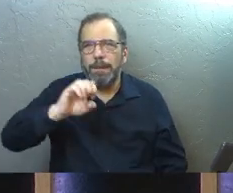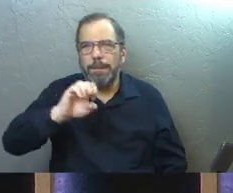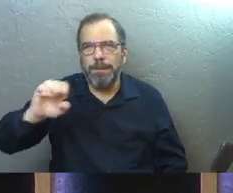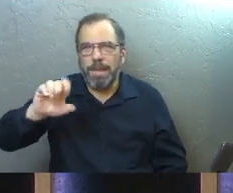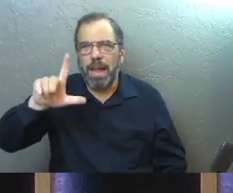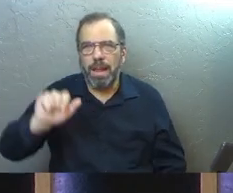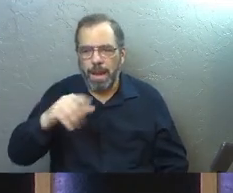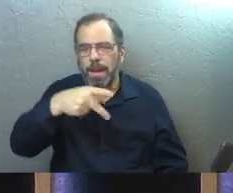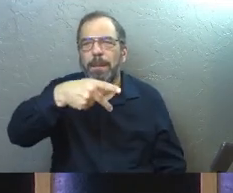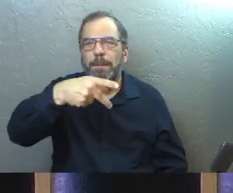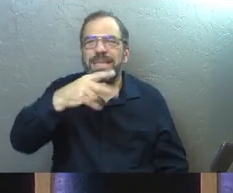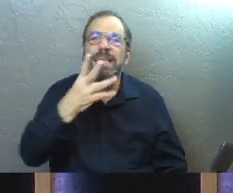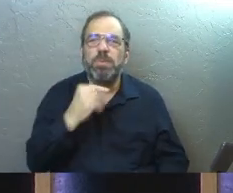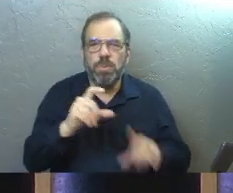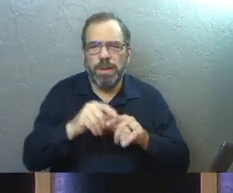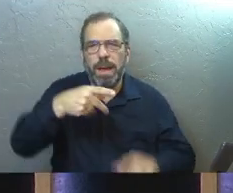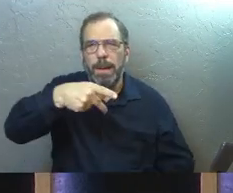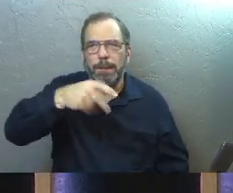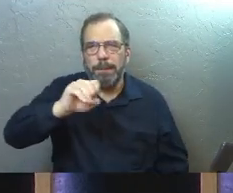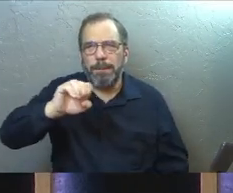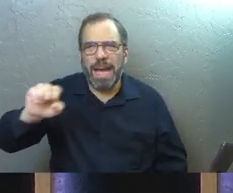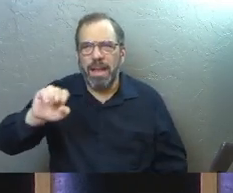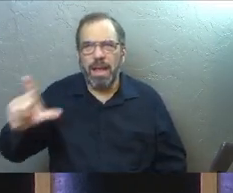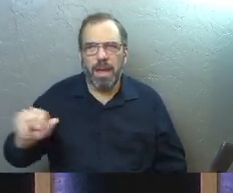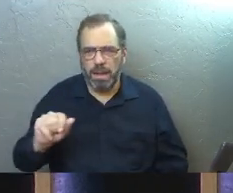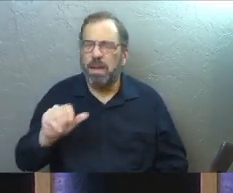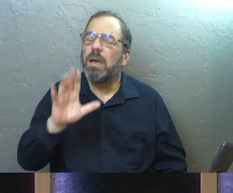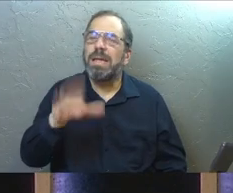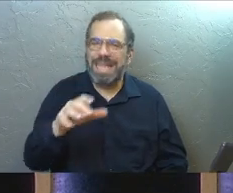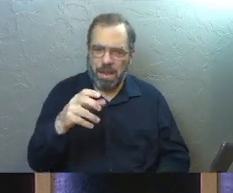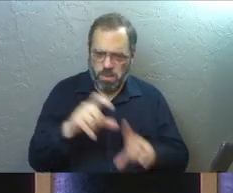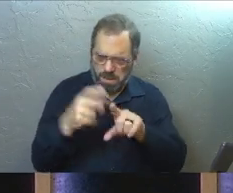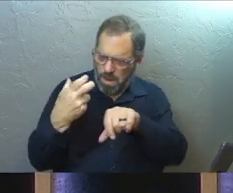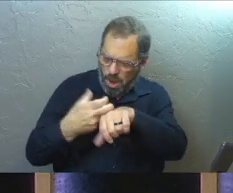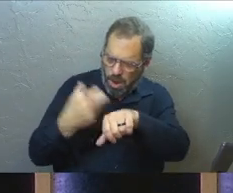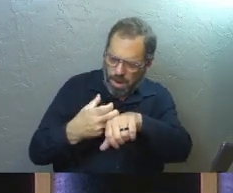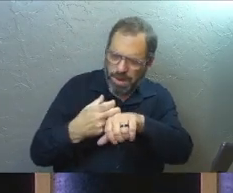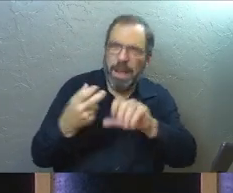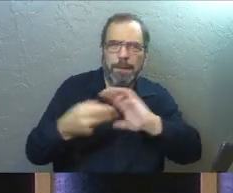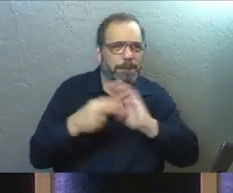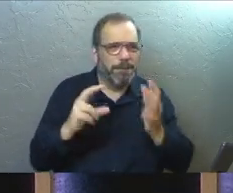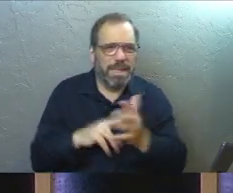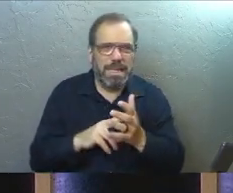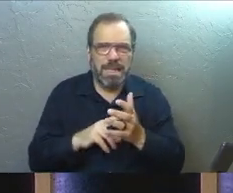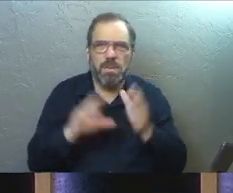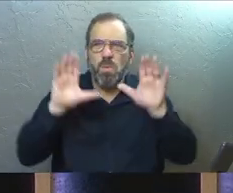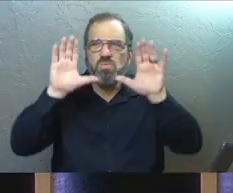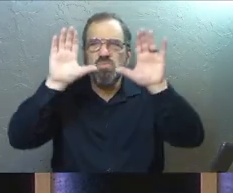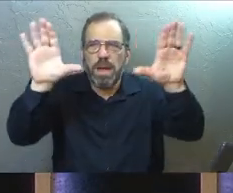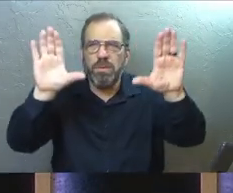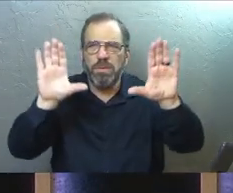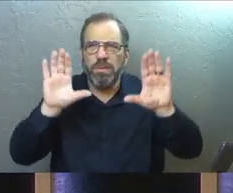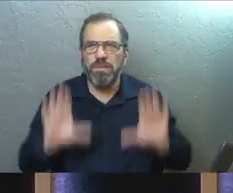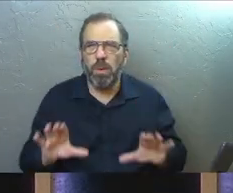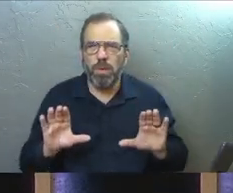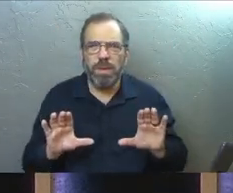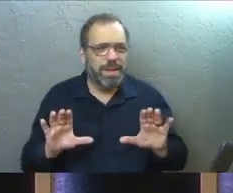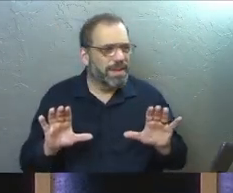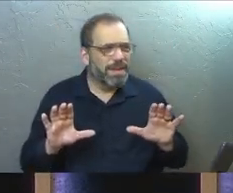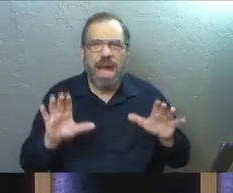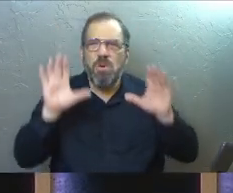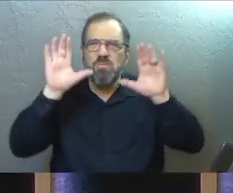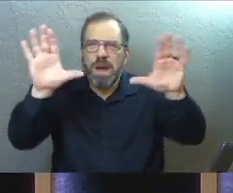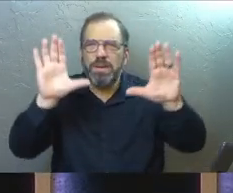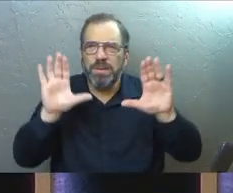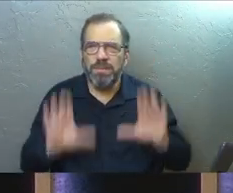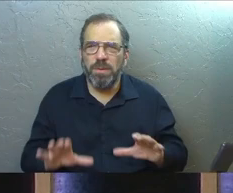pele is that Hebrew word. That word hard there, the literal meaning is wonderful. Is anything